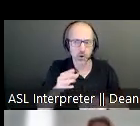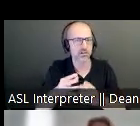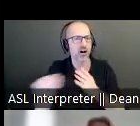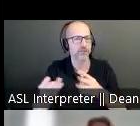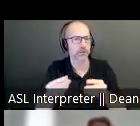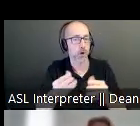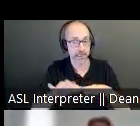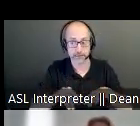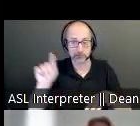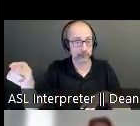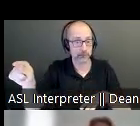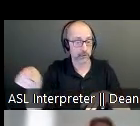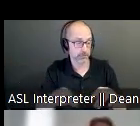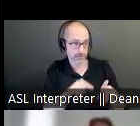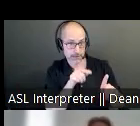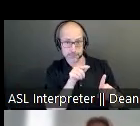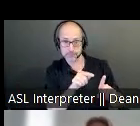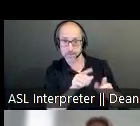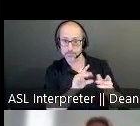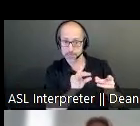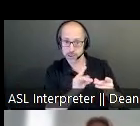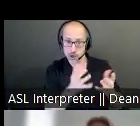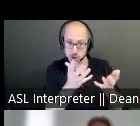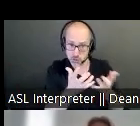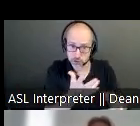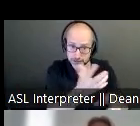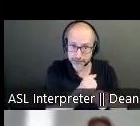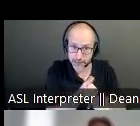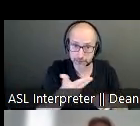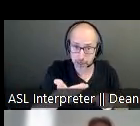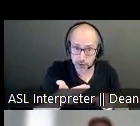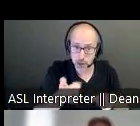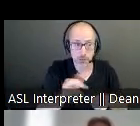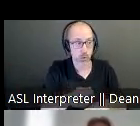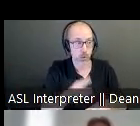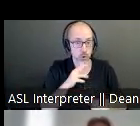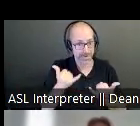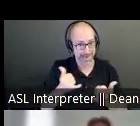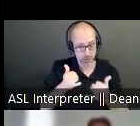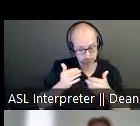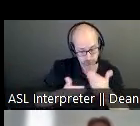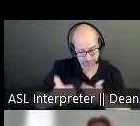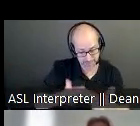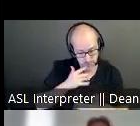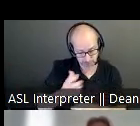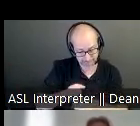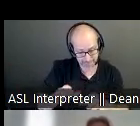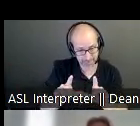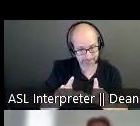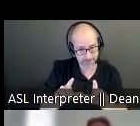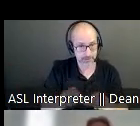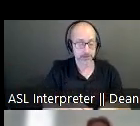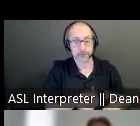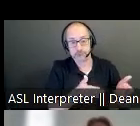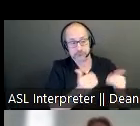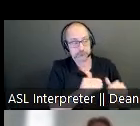about wanting to obtain a firearm or is in the process of obtaining a firearms license? And lastly, do you have concerns about the partner's